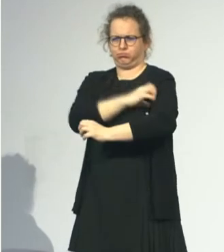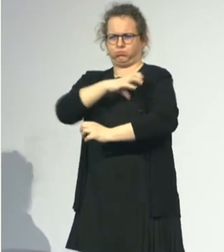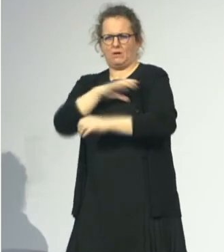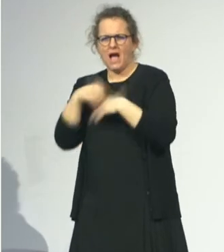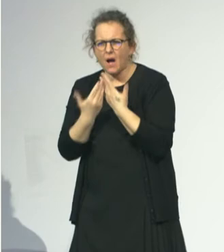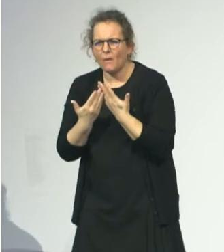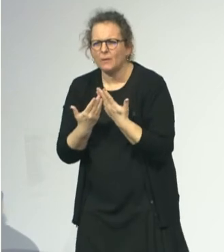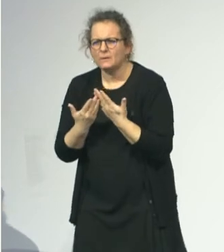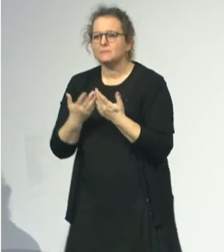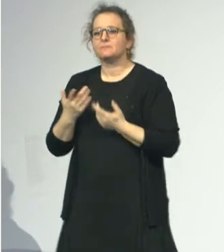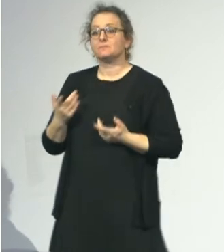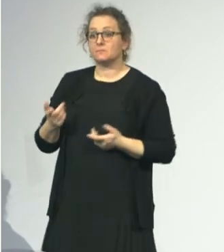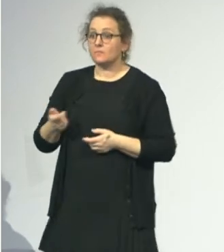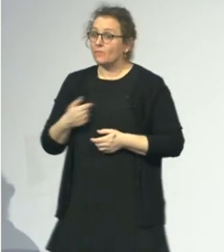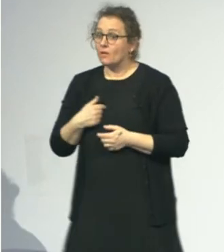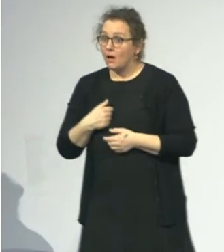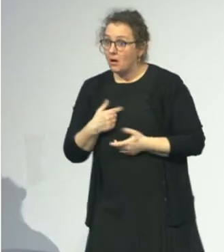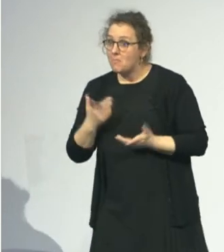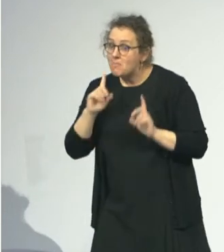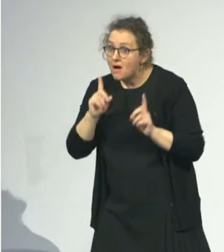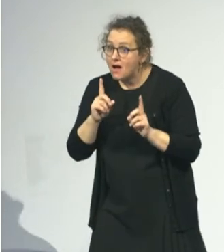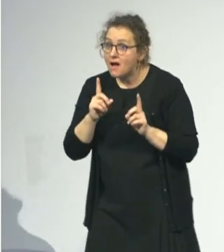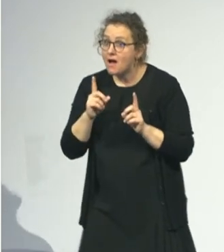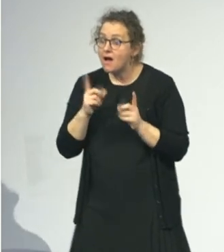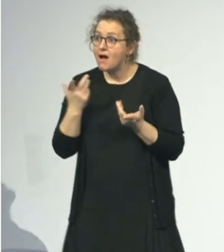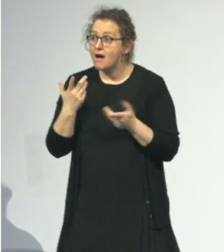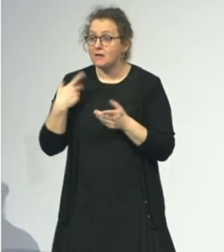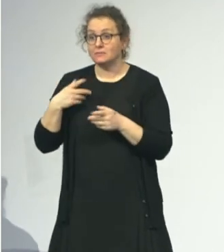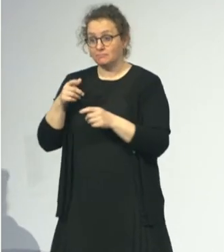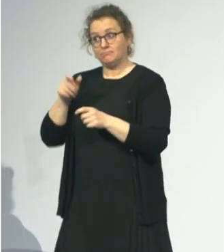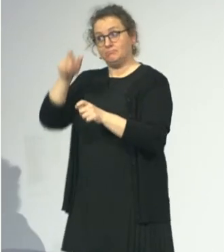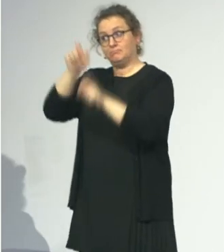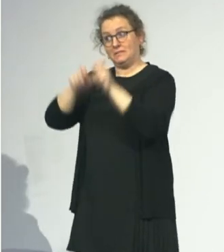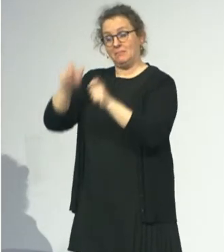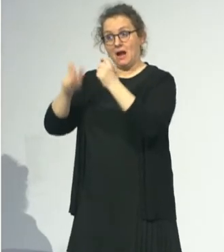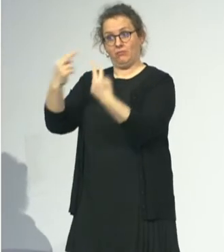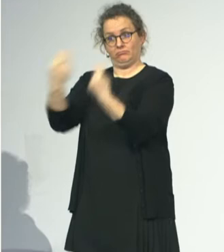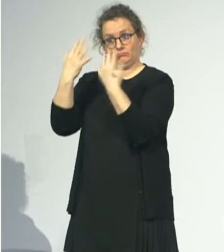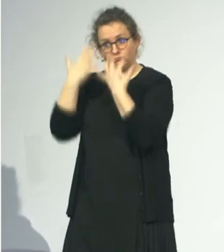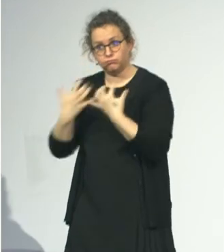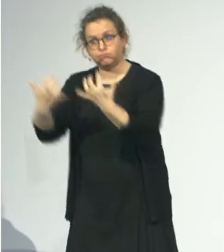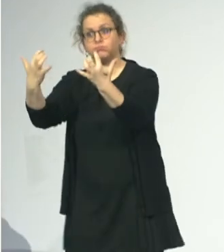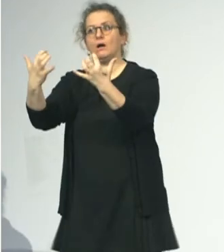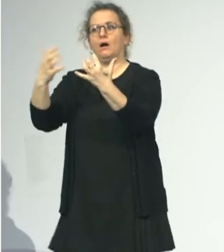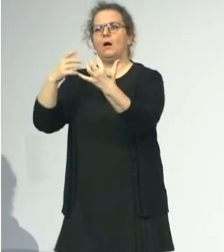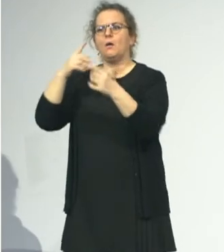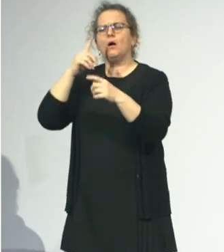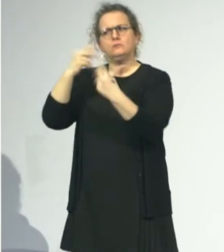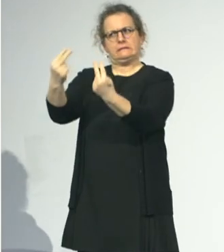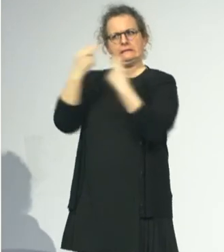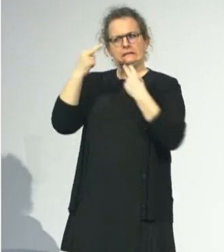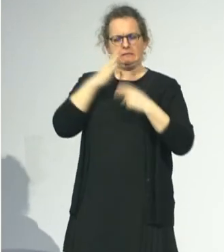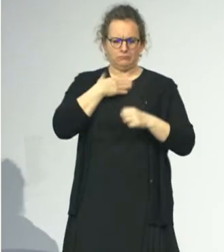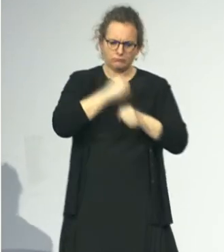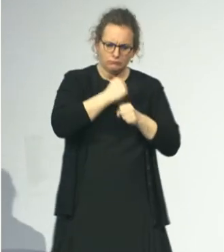that's really good, and you're doing something good, I think that that is an eye-opener for me. Every single time